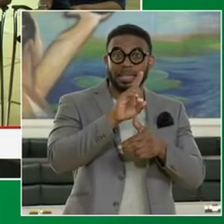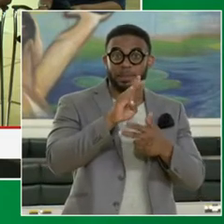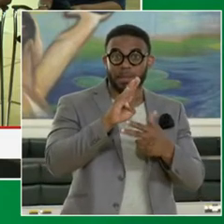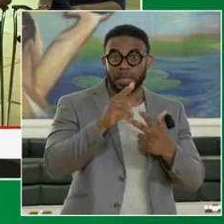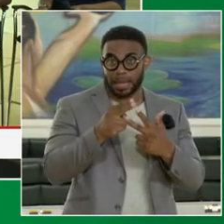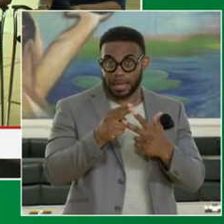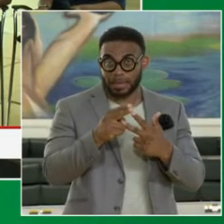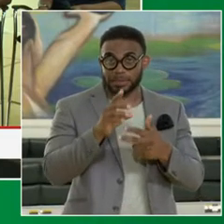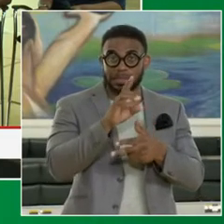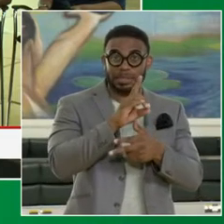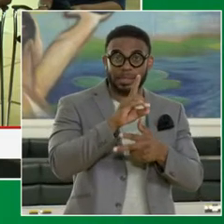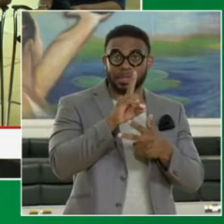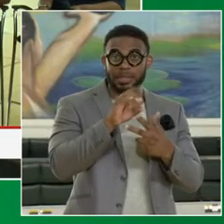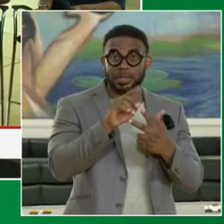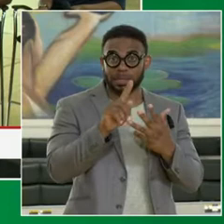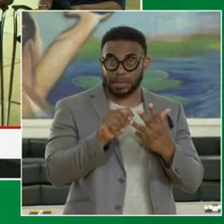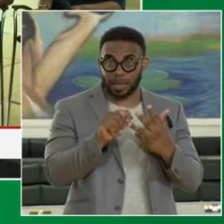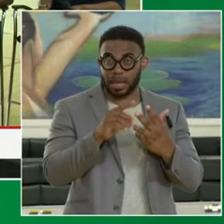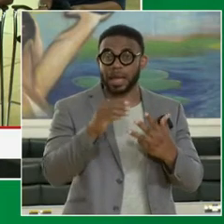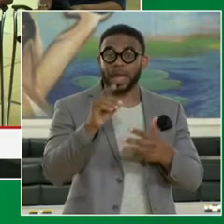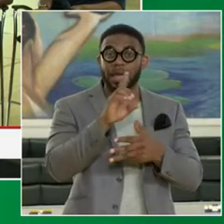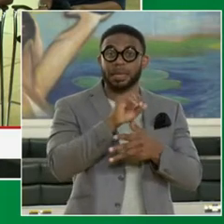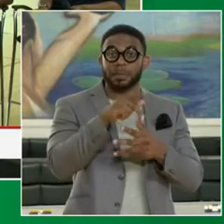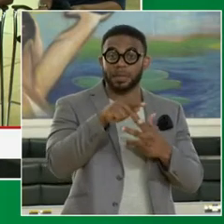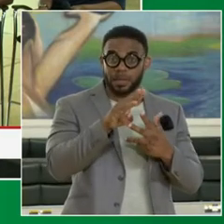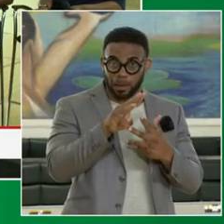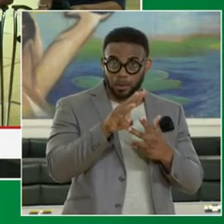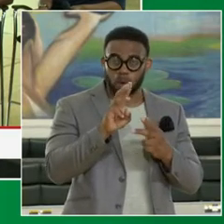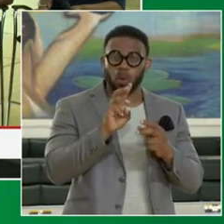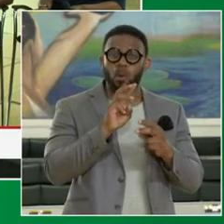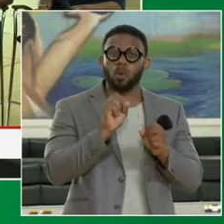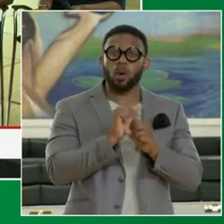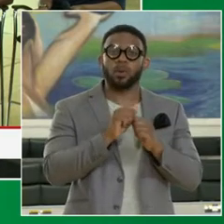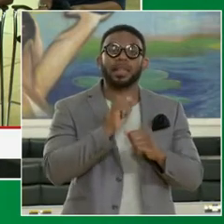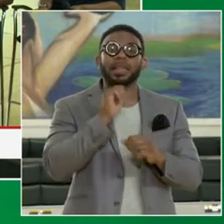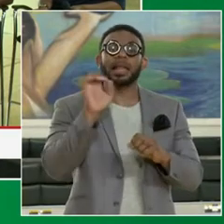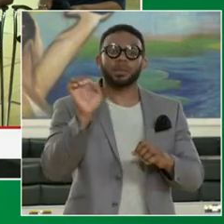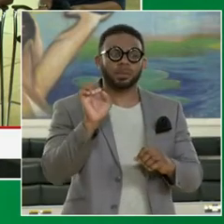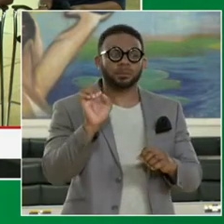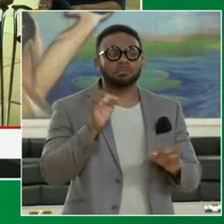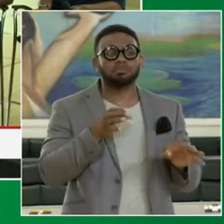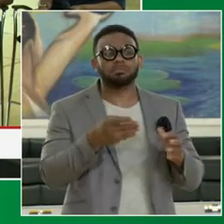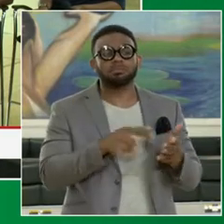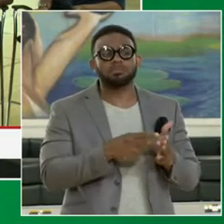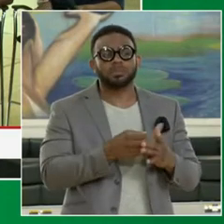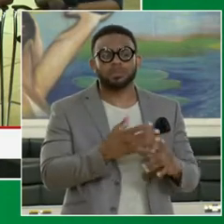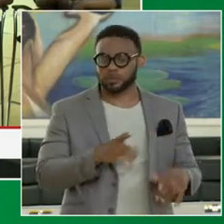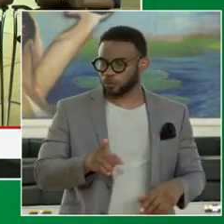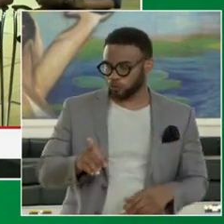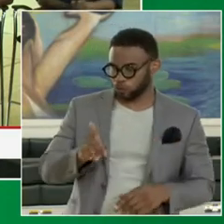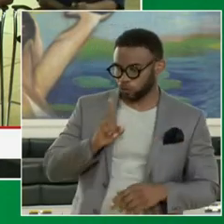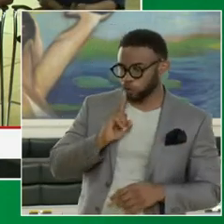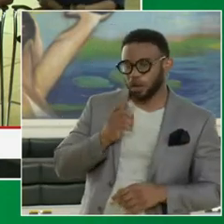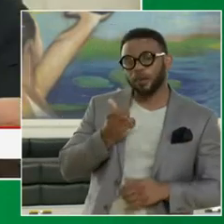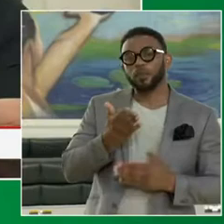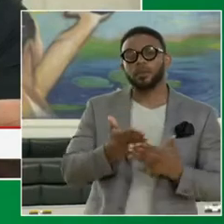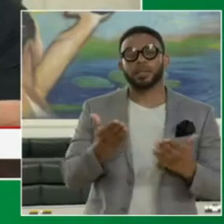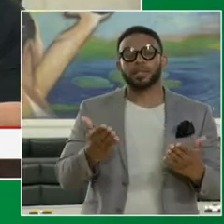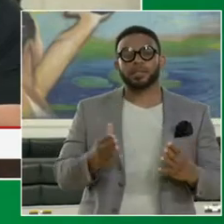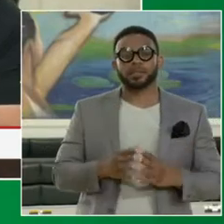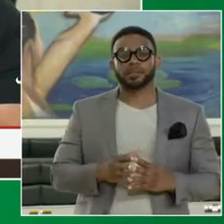DDOT, and DPW to respond to non-emergency 911 calls. So walk us through what that means. Sure. A couple of